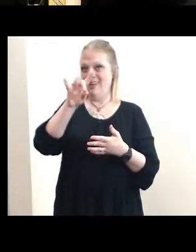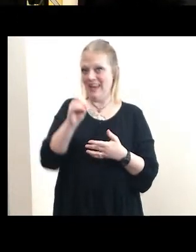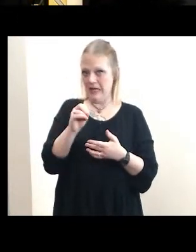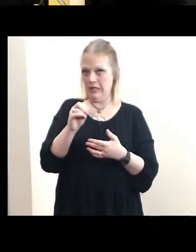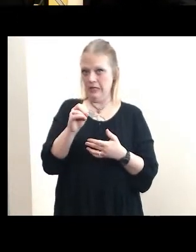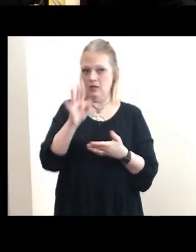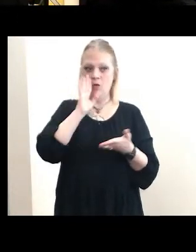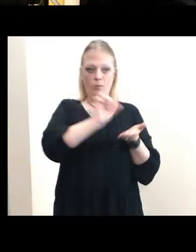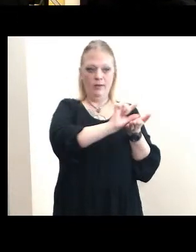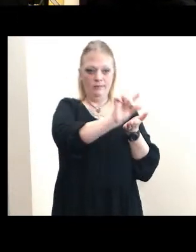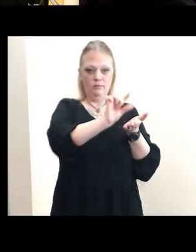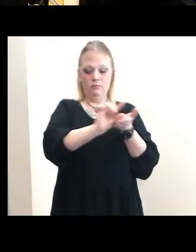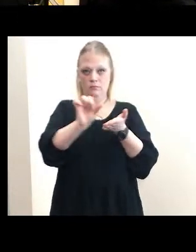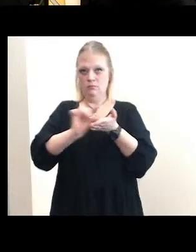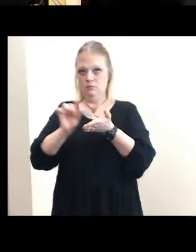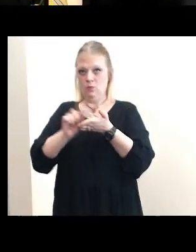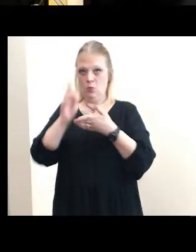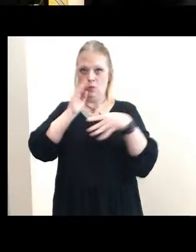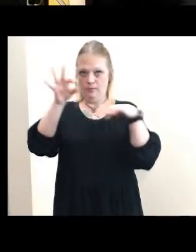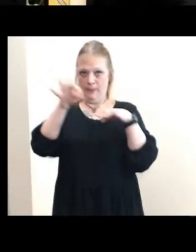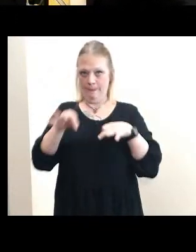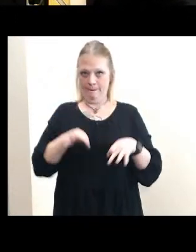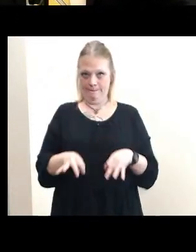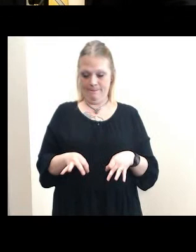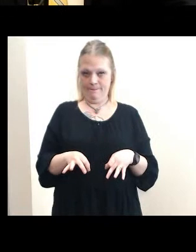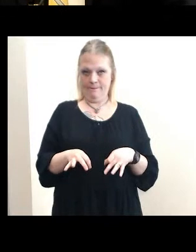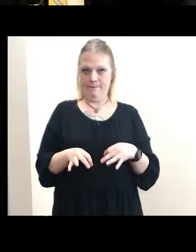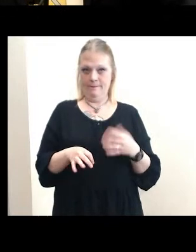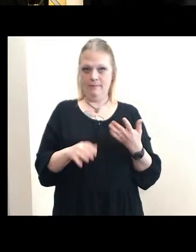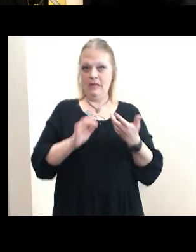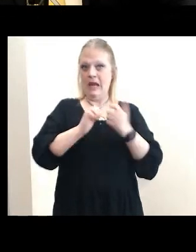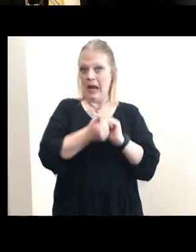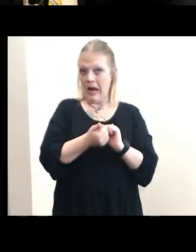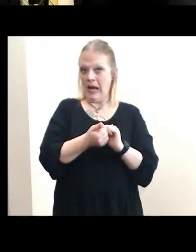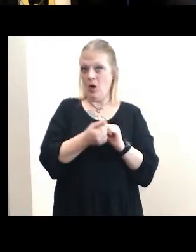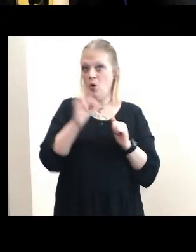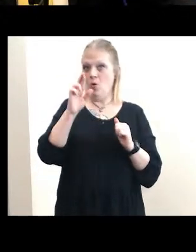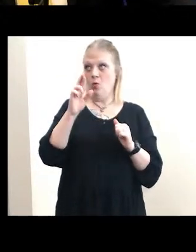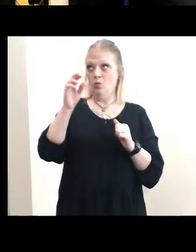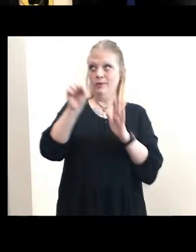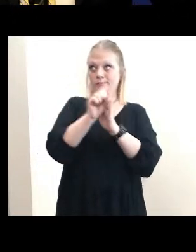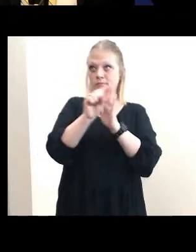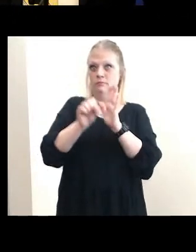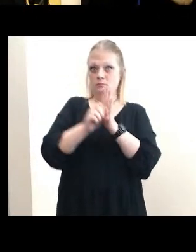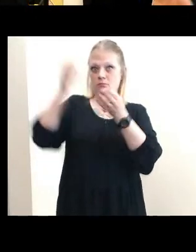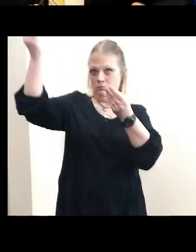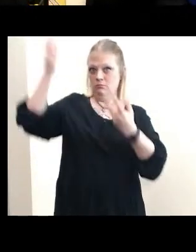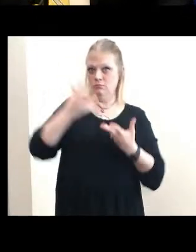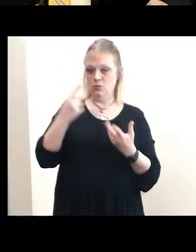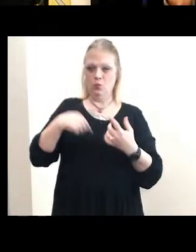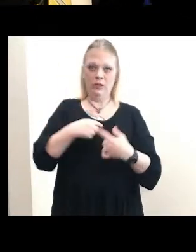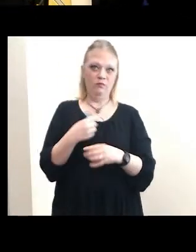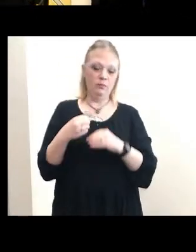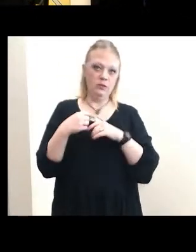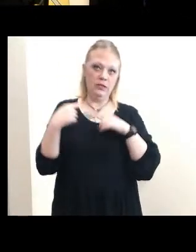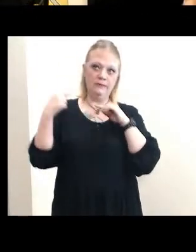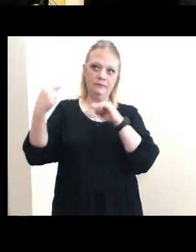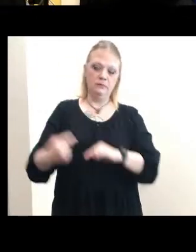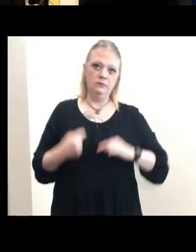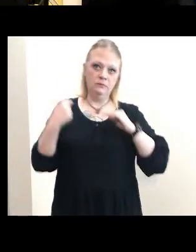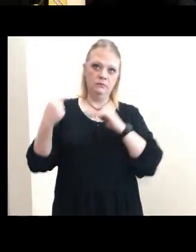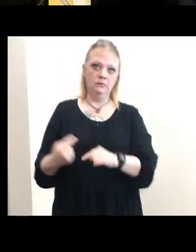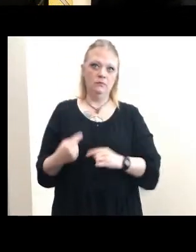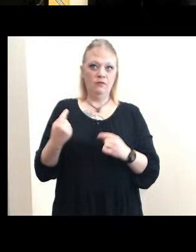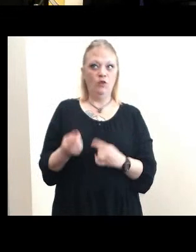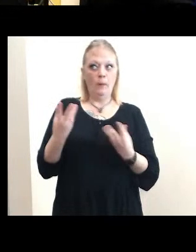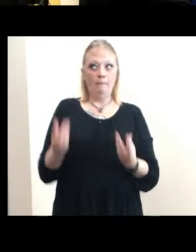be allocated in the following manner. This is how it's to be prescribed by New York State. We've been fighting for more doses. I was on the phone with